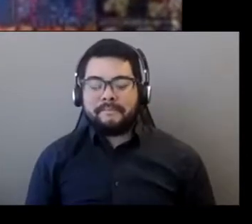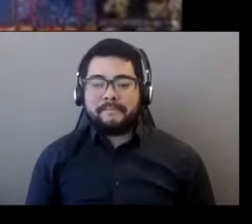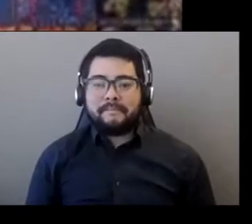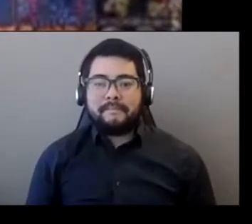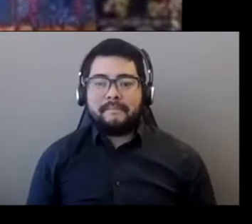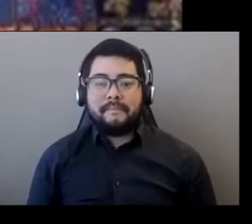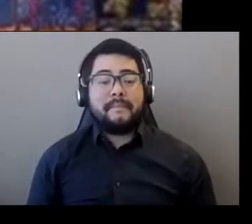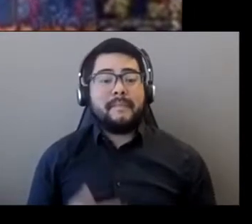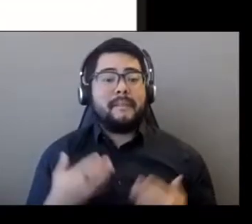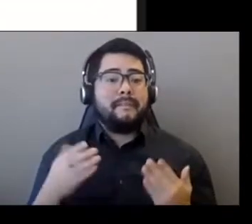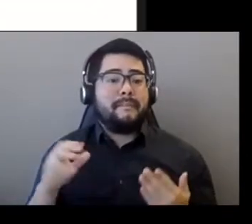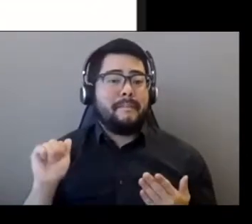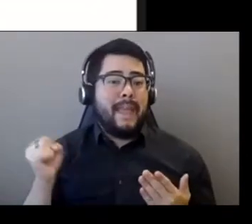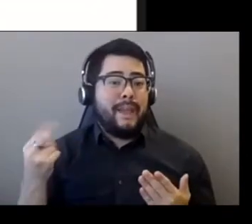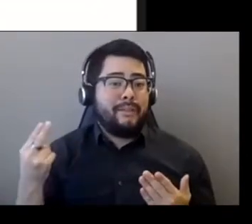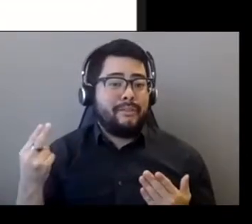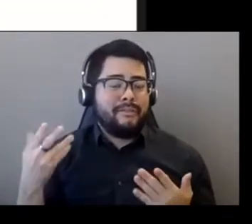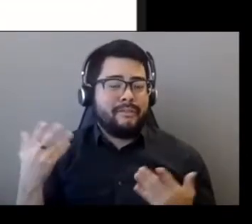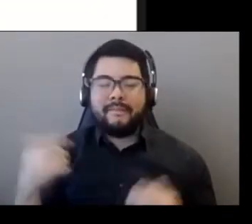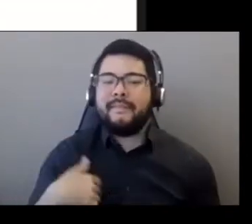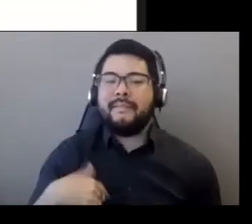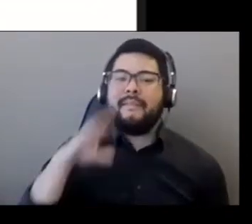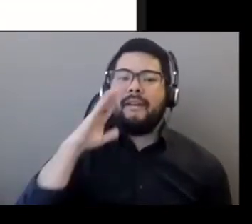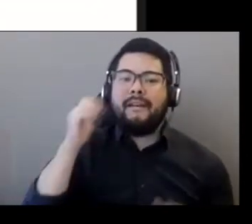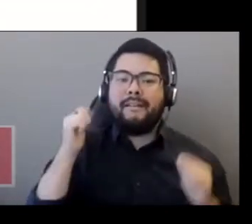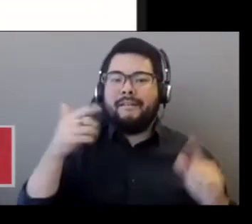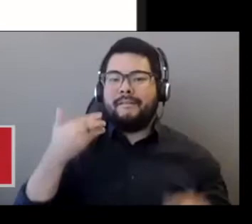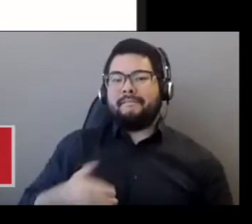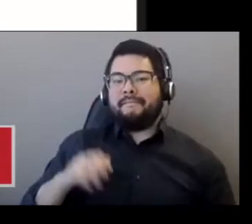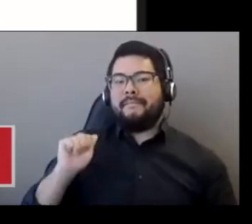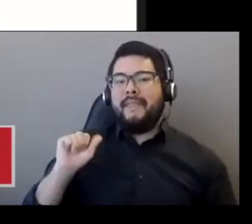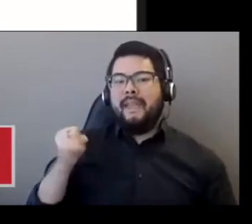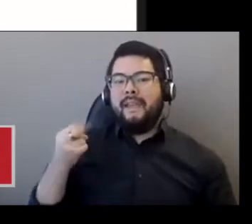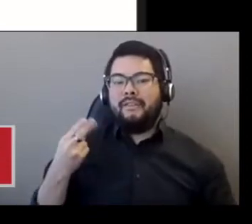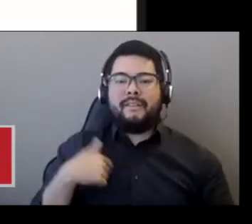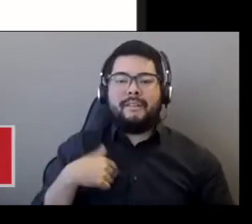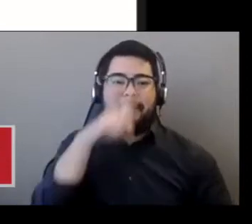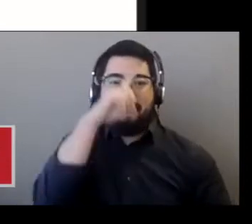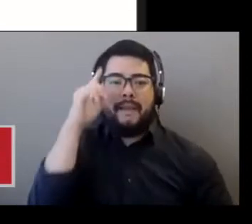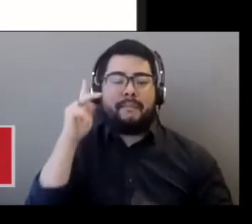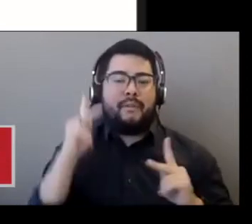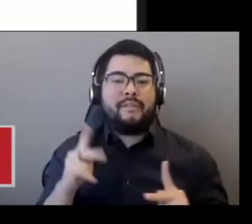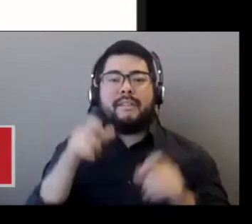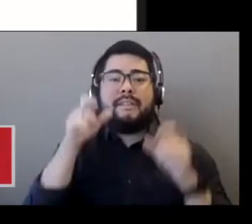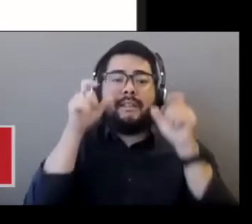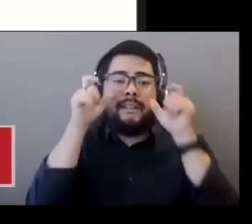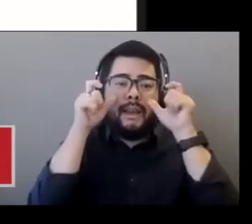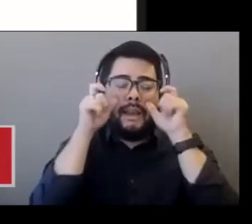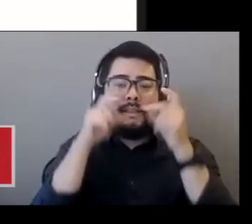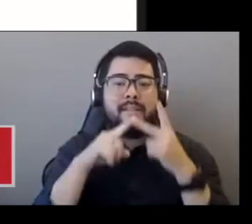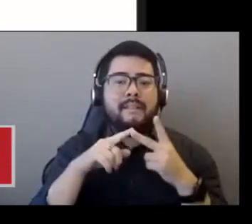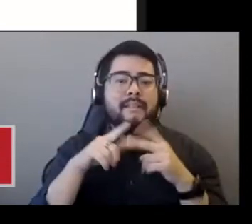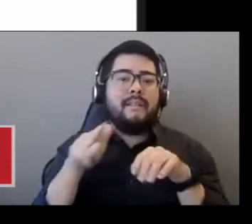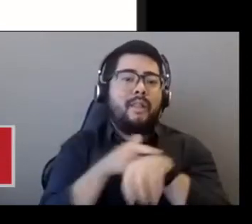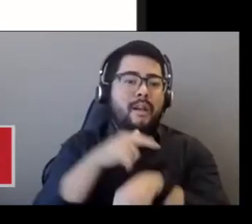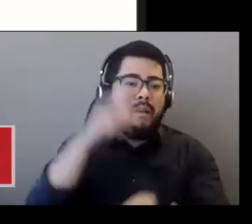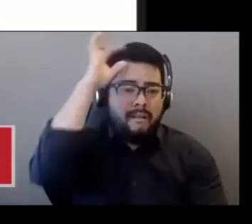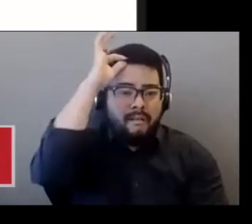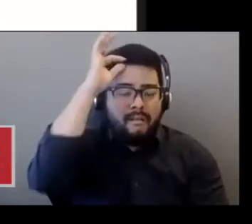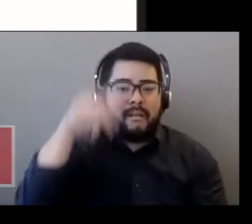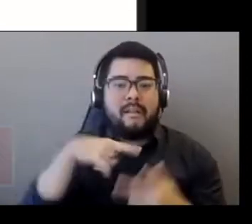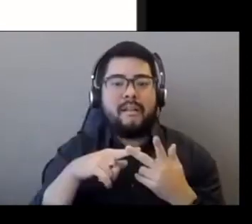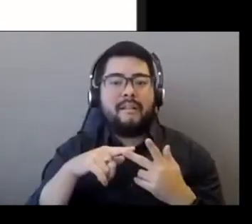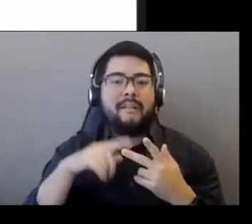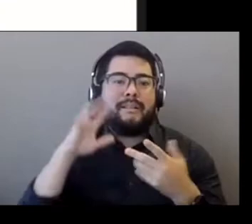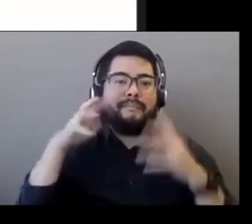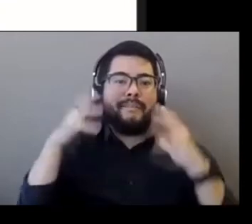And Ash. Hi, everybody. This is Ash. I'm a black person with glasses, long hair, and a messy